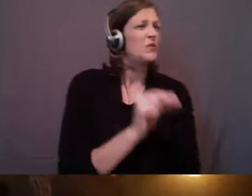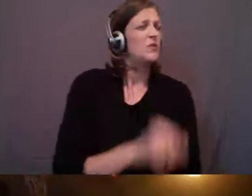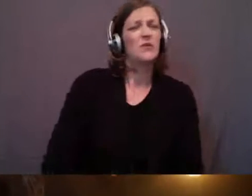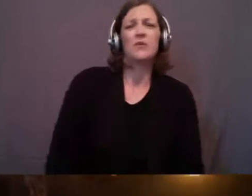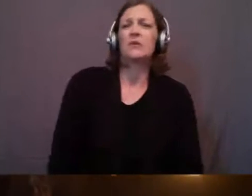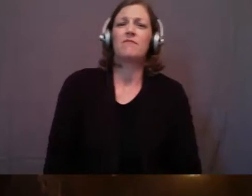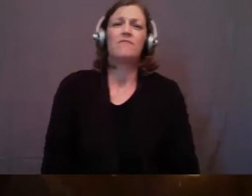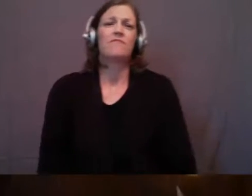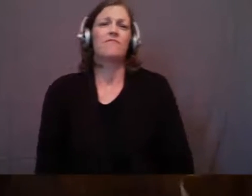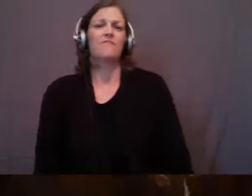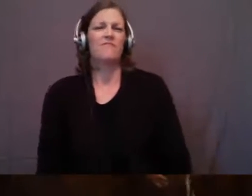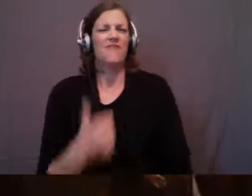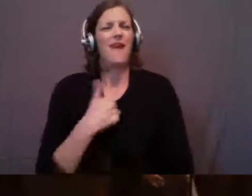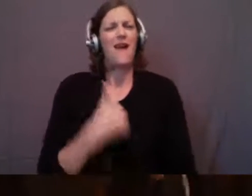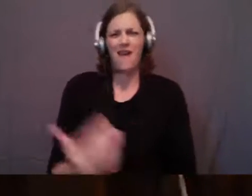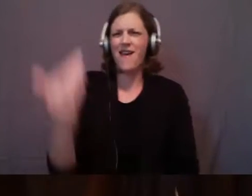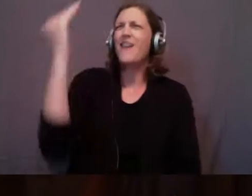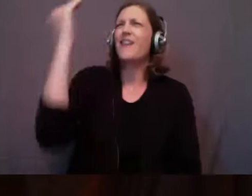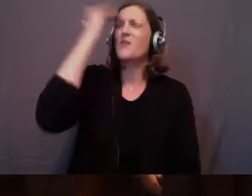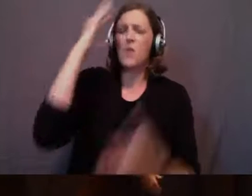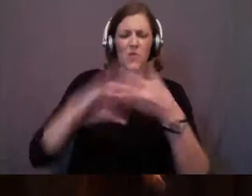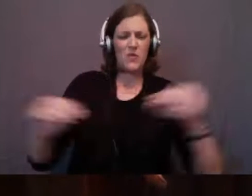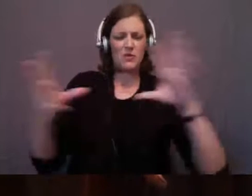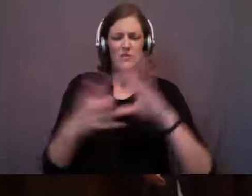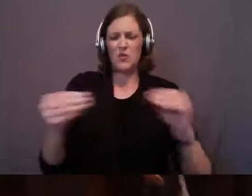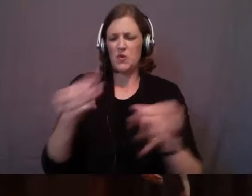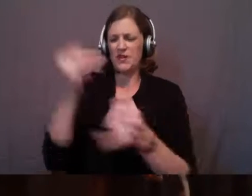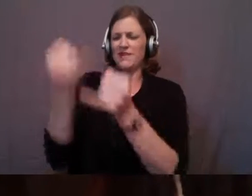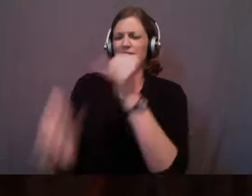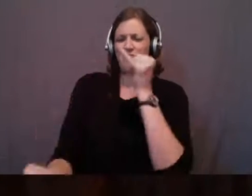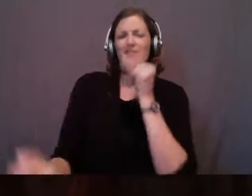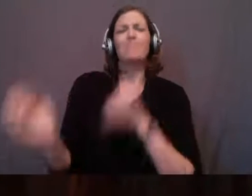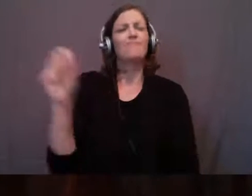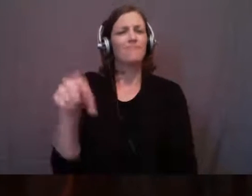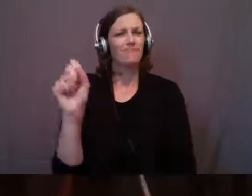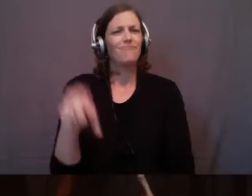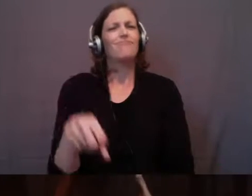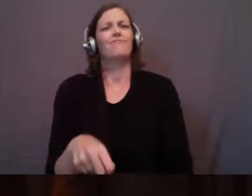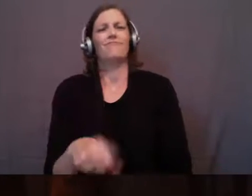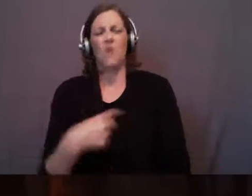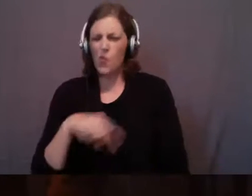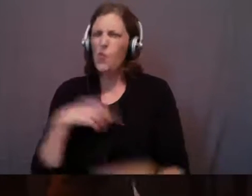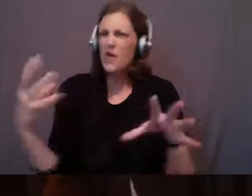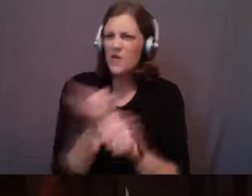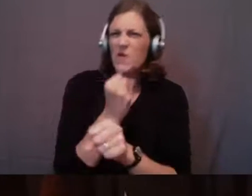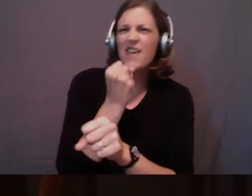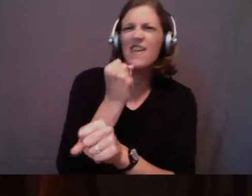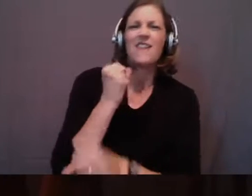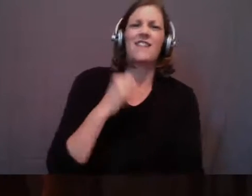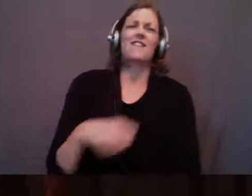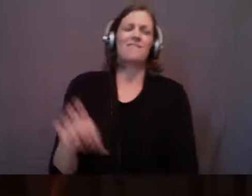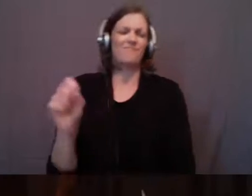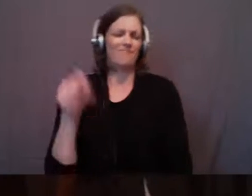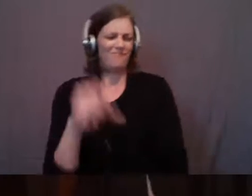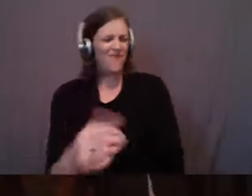giants. 'Cause I know how this story ends. We win. Hey. 'Cause I